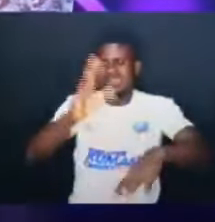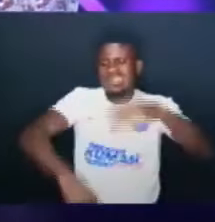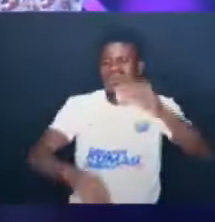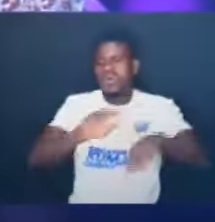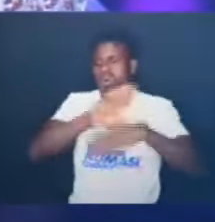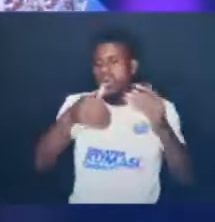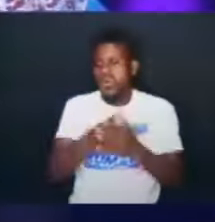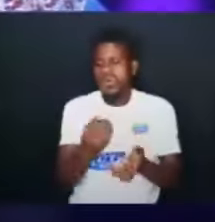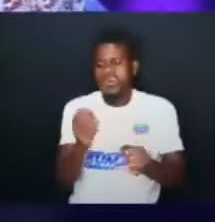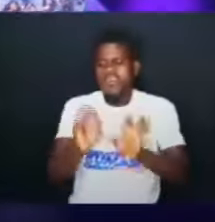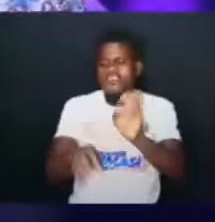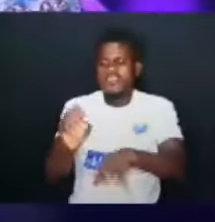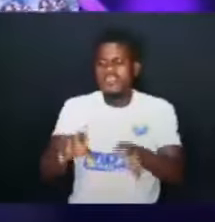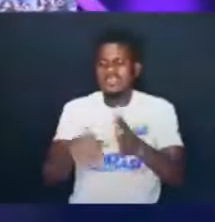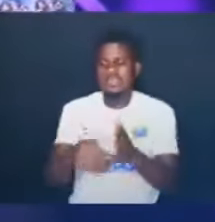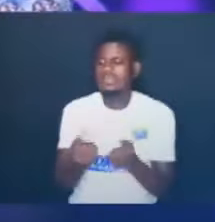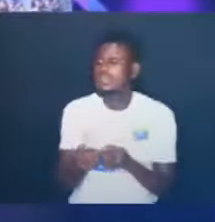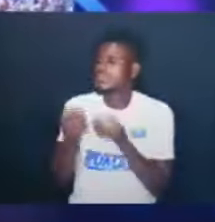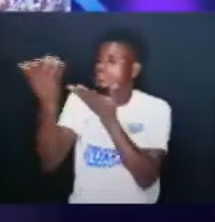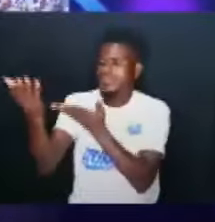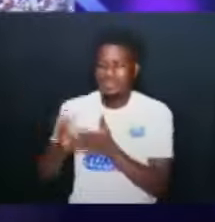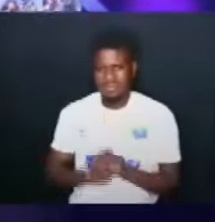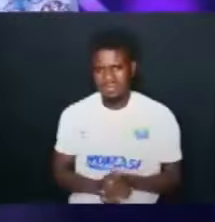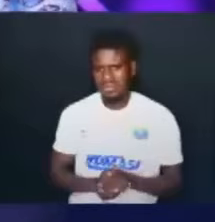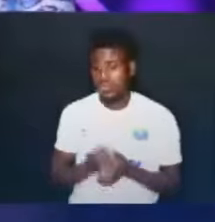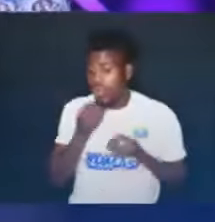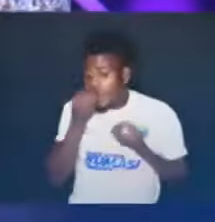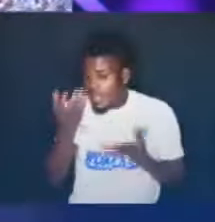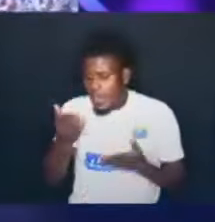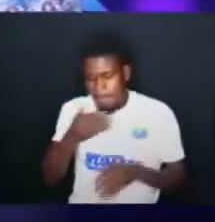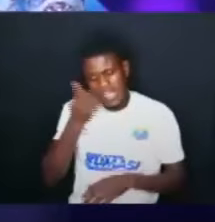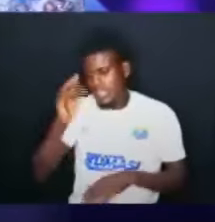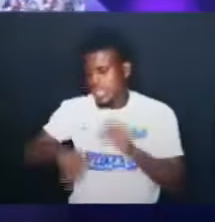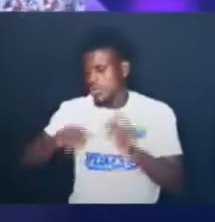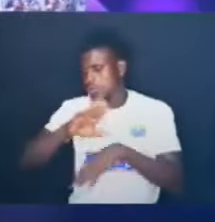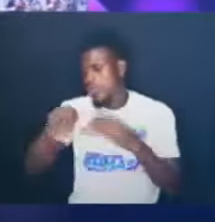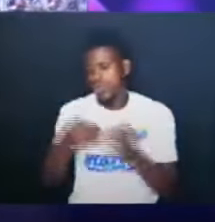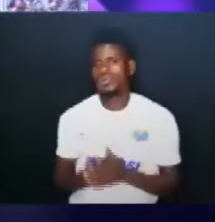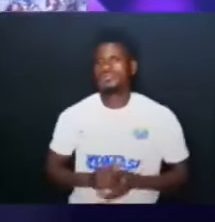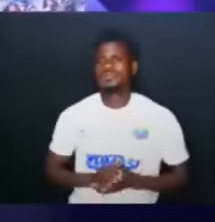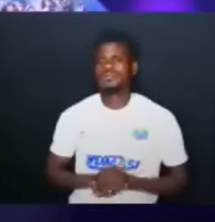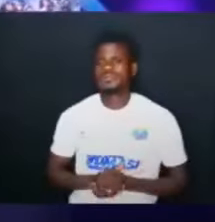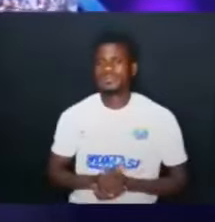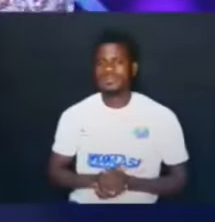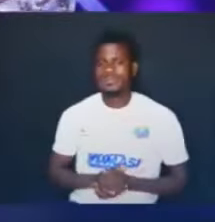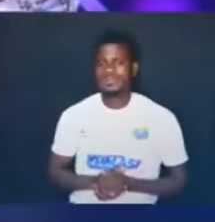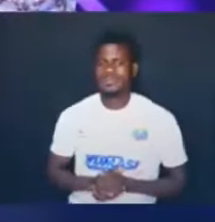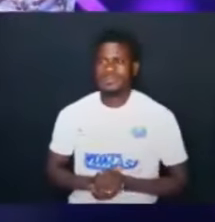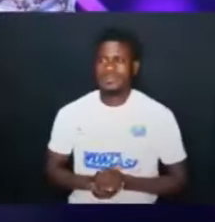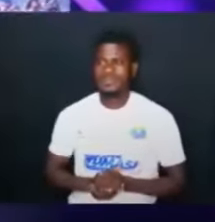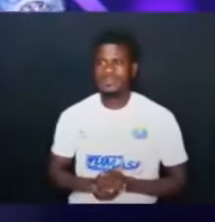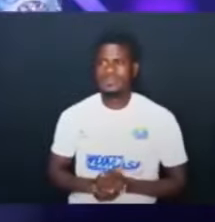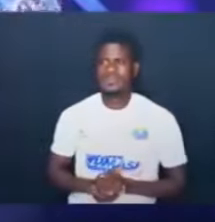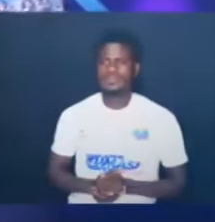offerings and sacrifice. Samuel o kasa no o si o siti e ye chi afodi bo nyina na damfo yinso kire se wo do ewurade